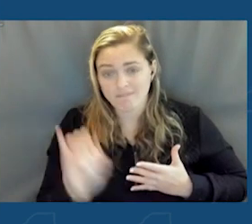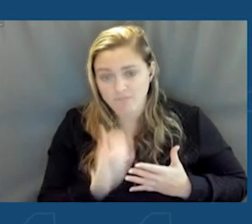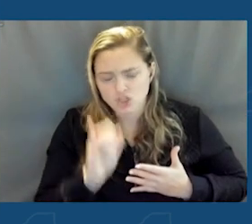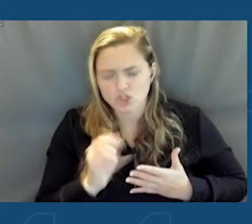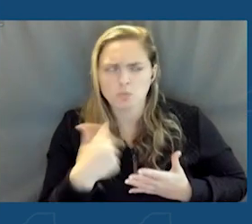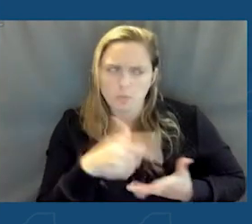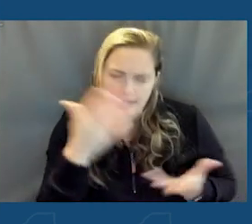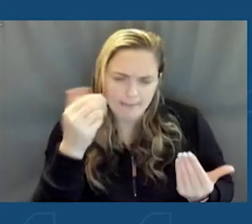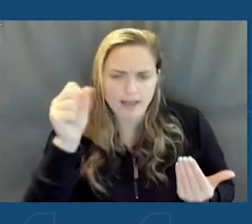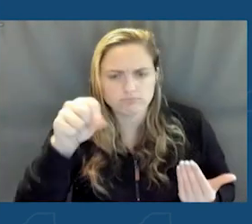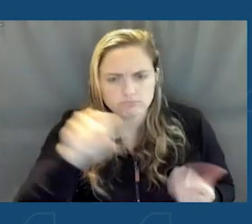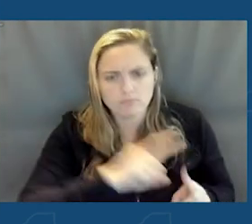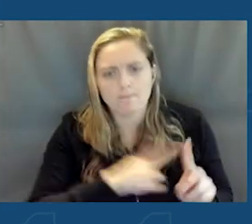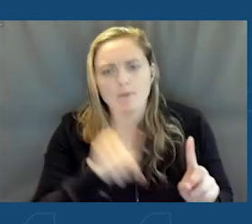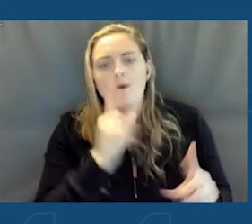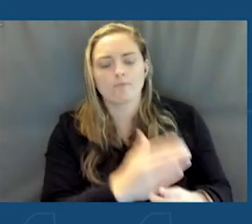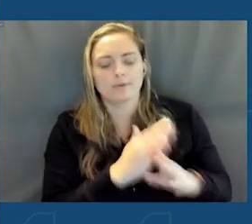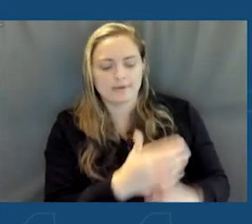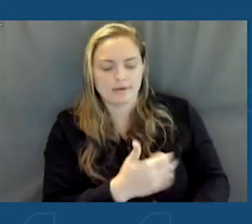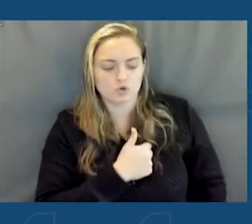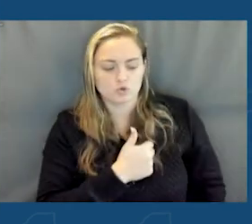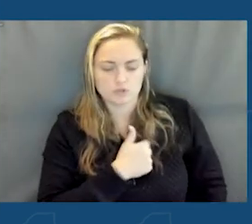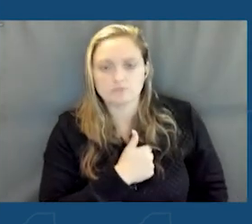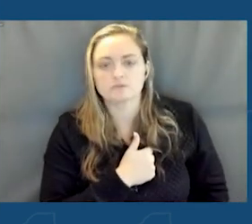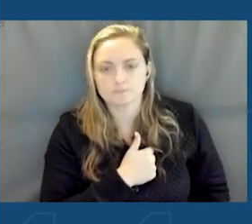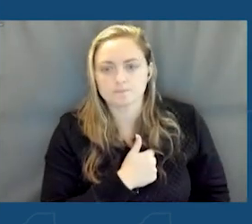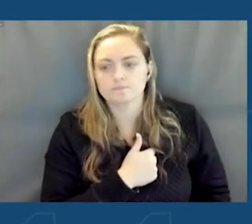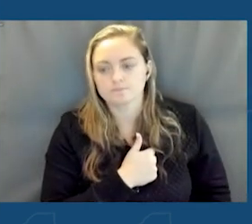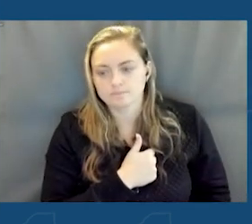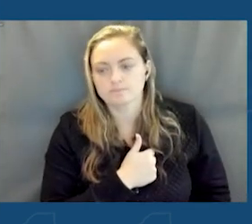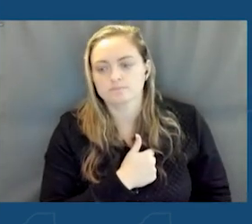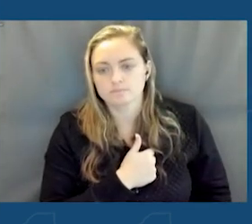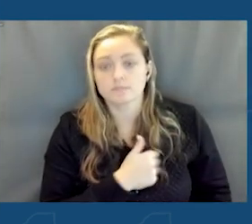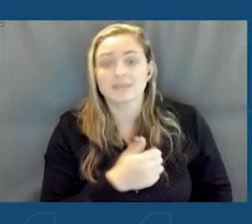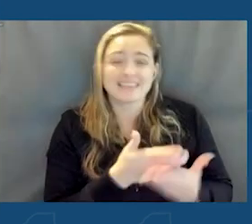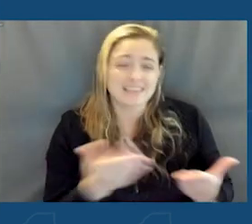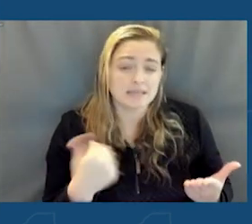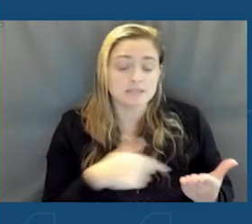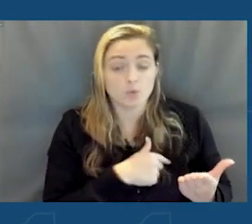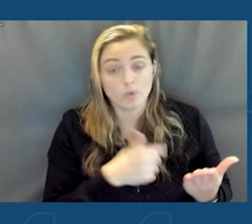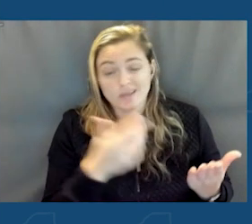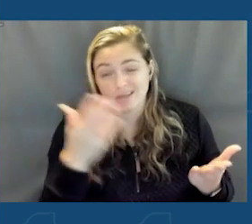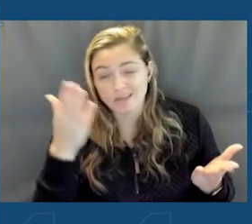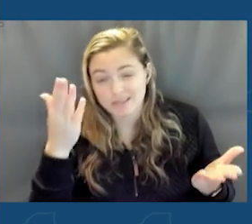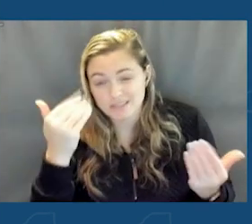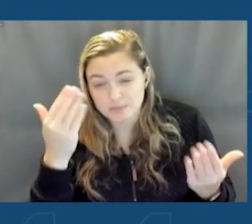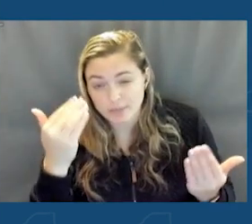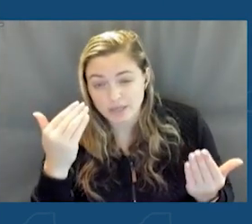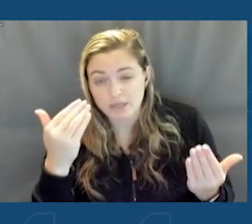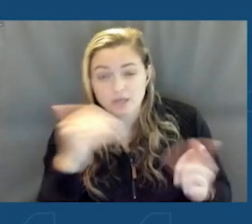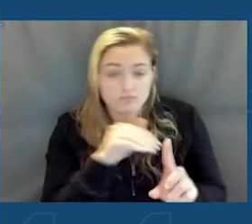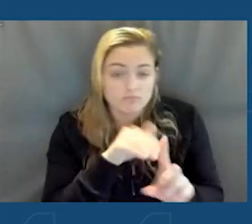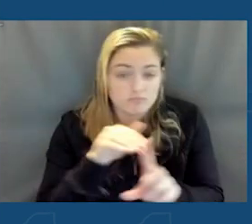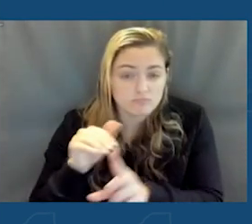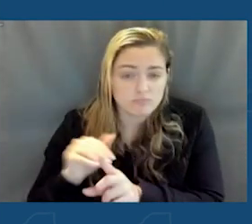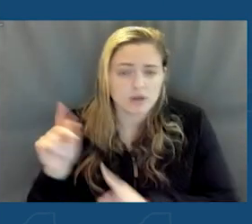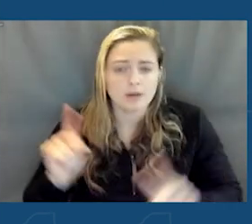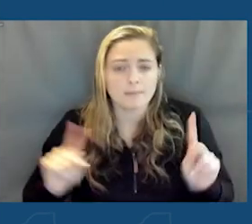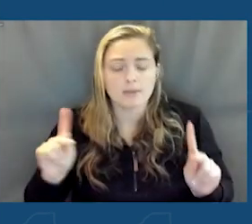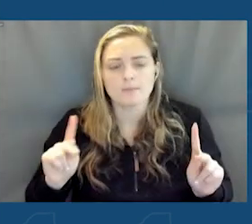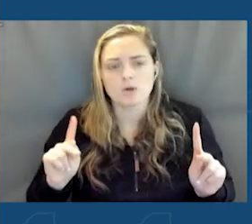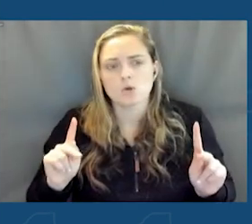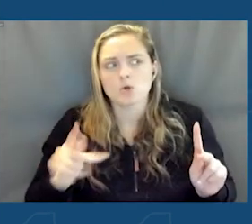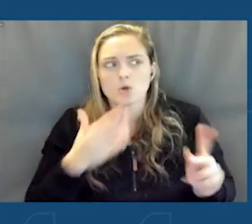What we have to protect ourselves with are also things that we've anticipated, reminding people of good